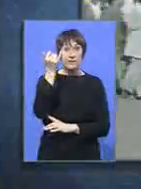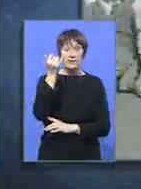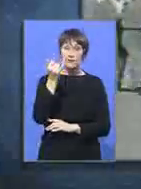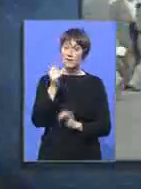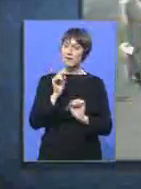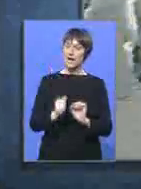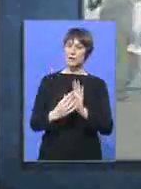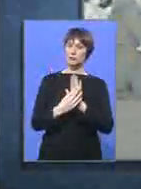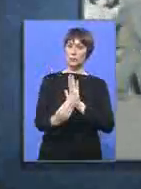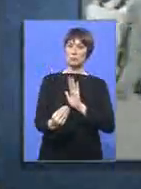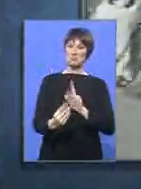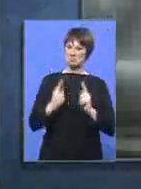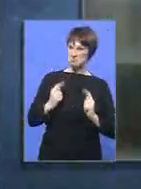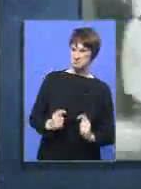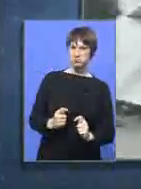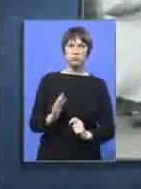not cohesive.